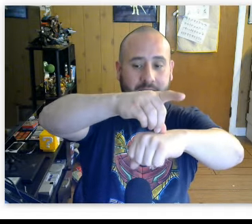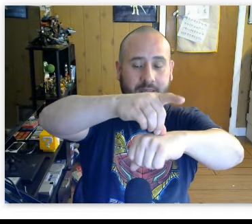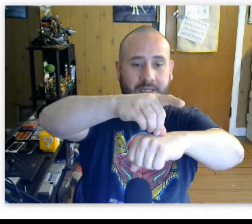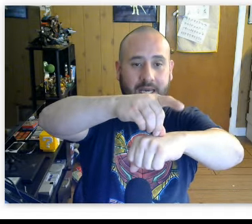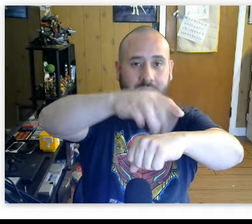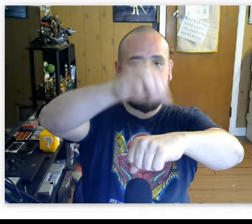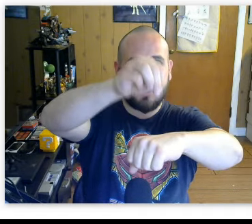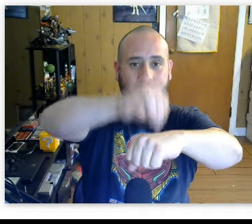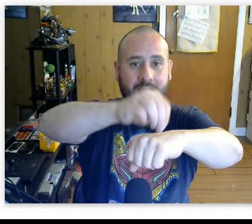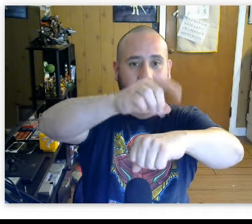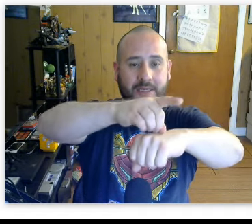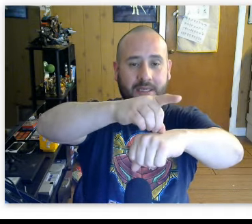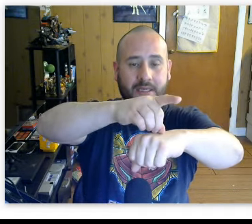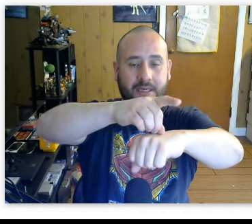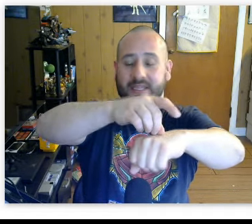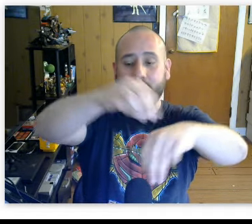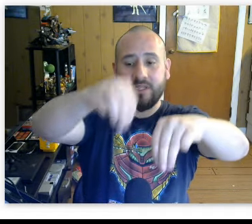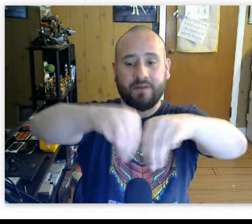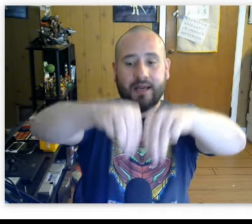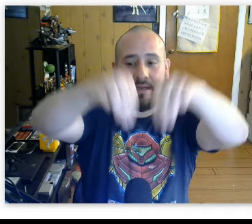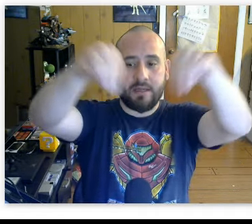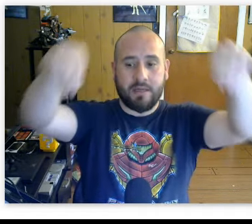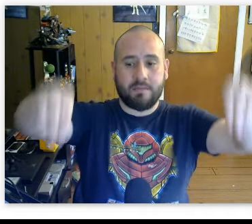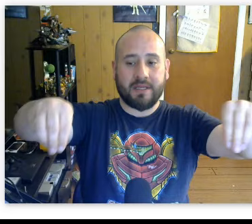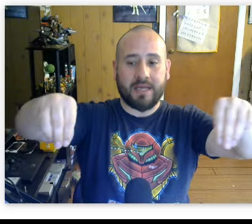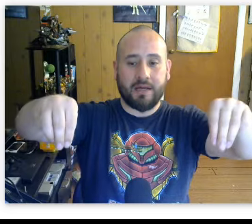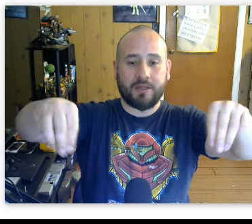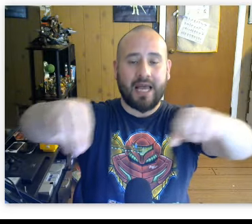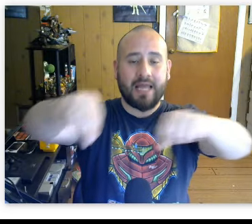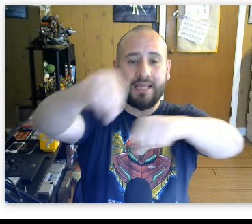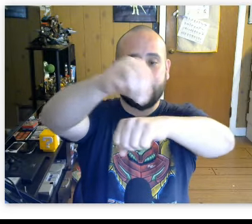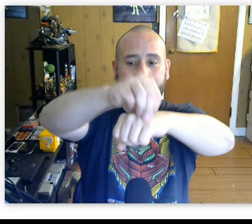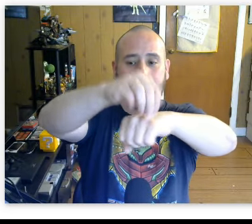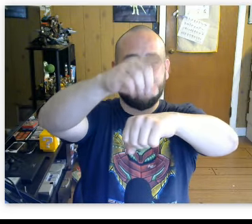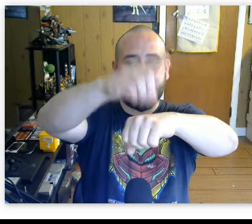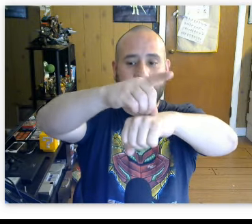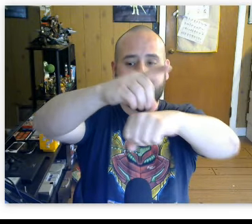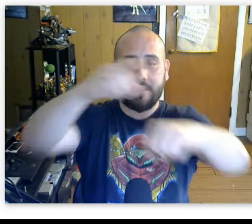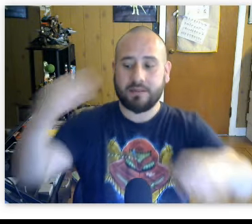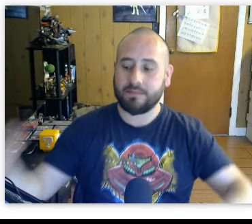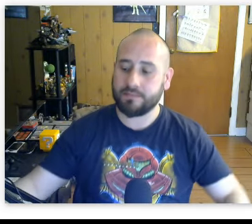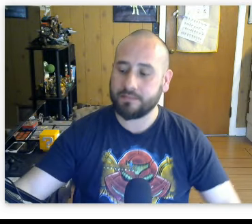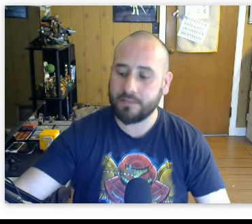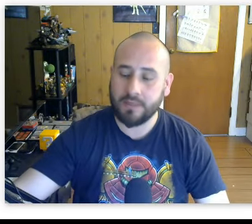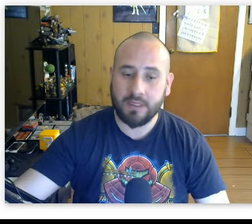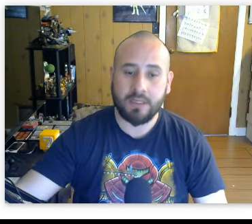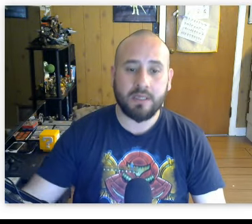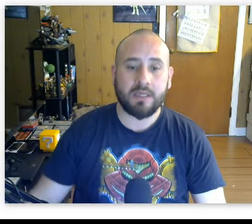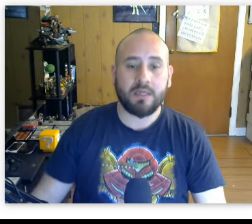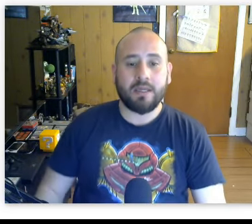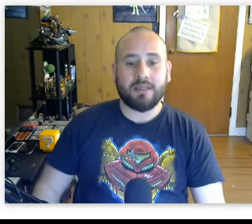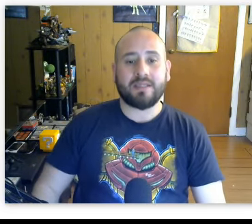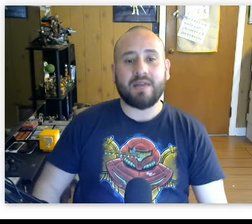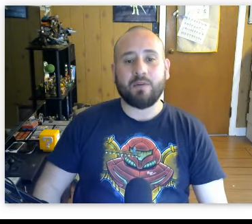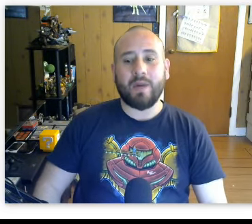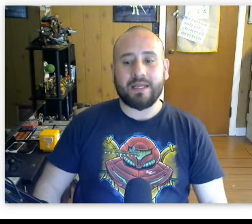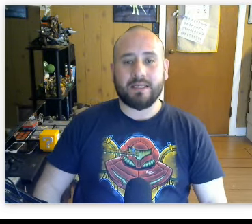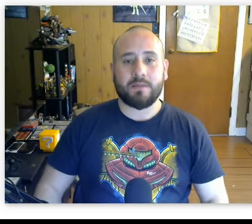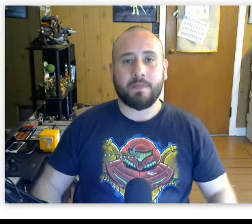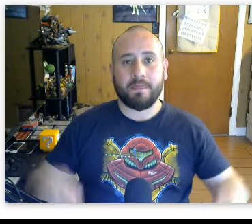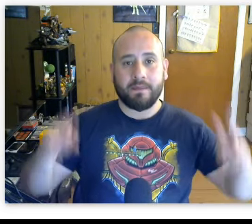MD. McDonald's. MD. Either one is fine. McDonald's. I like this one though. MD. The sign